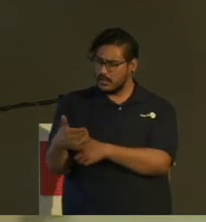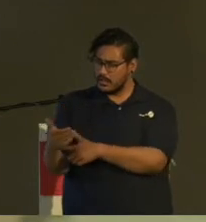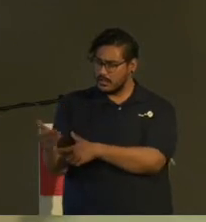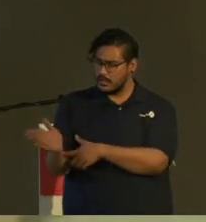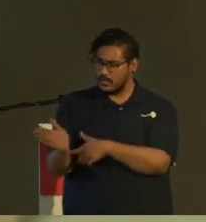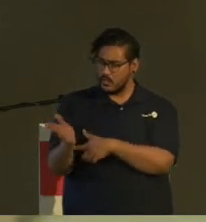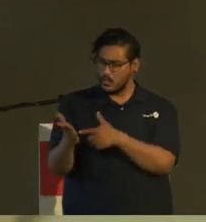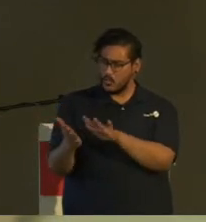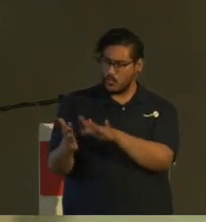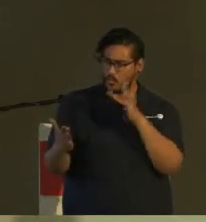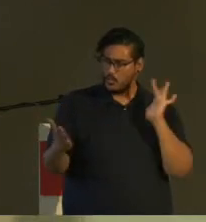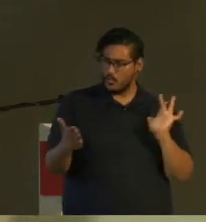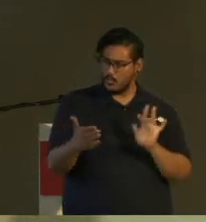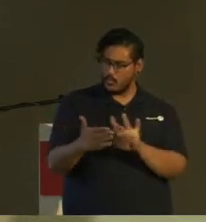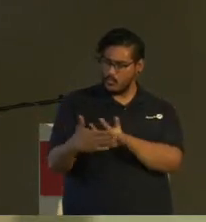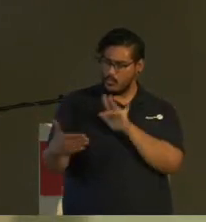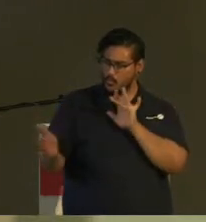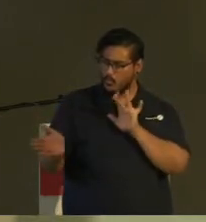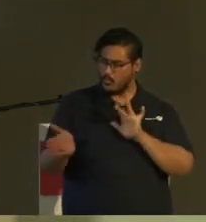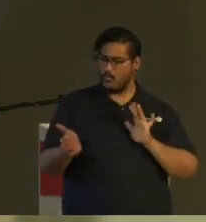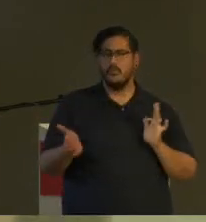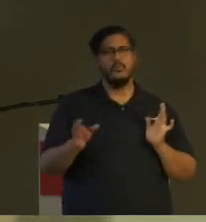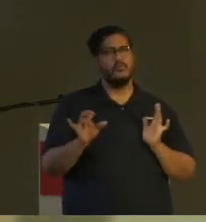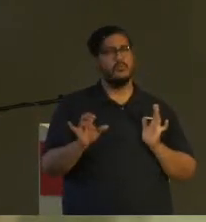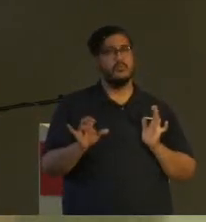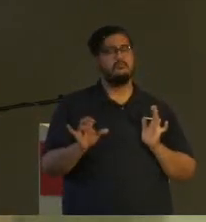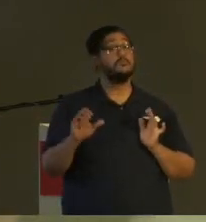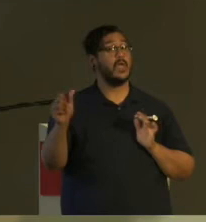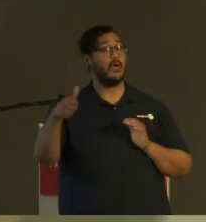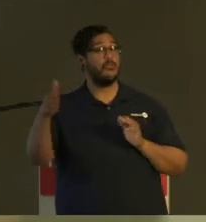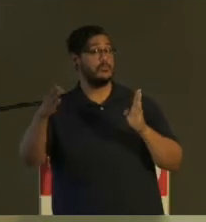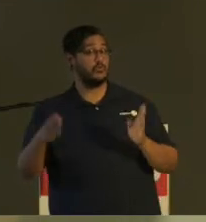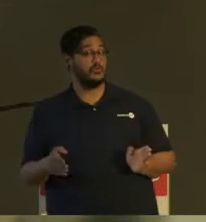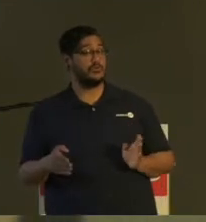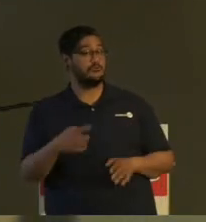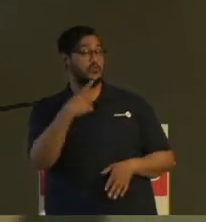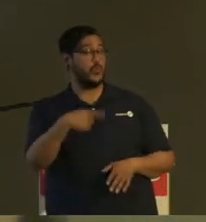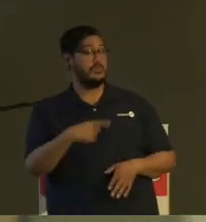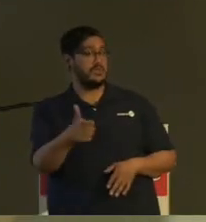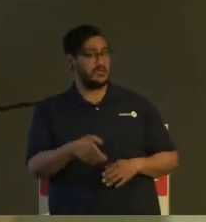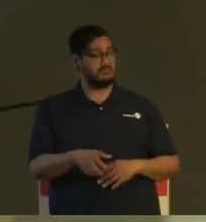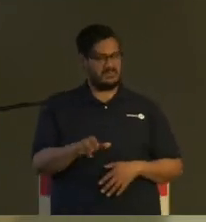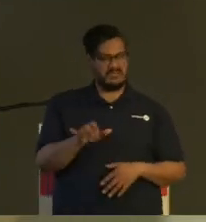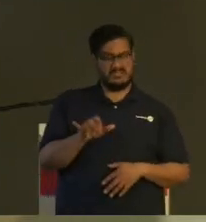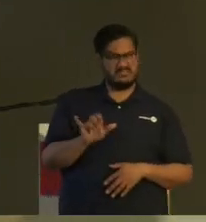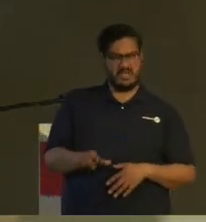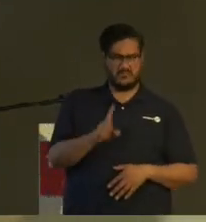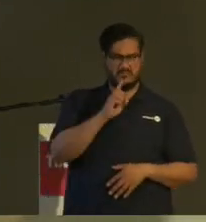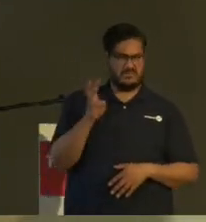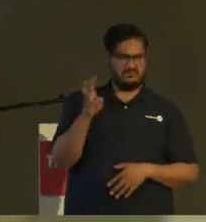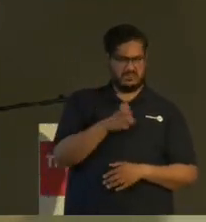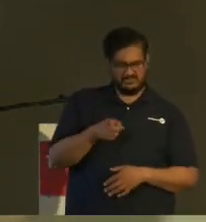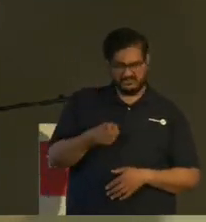and tails. Someone later confirmed for me that such an activity was a strange form of amusement.